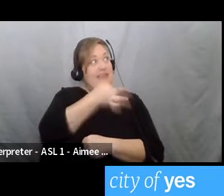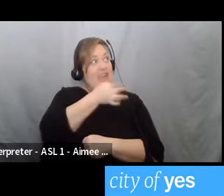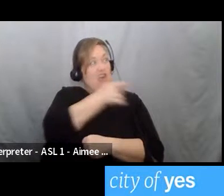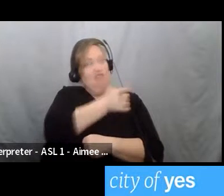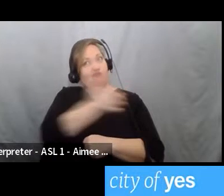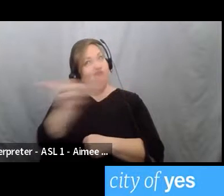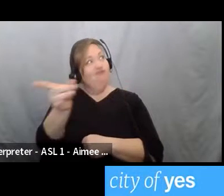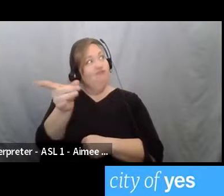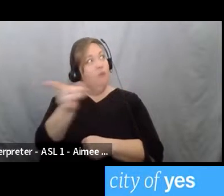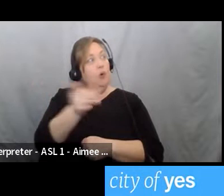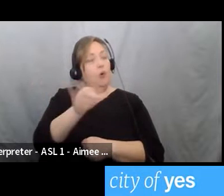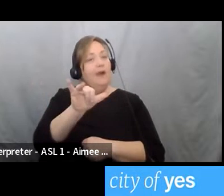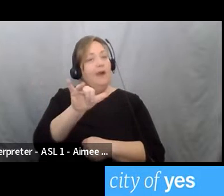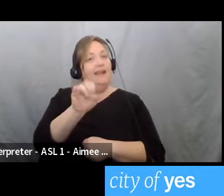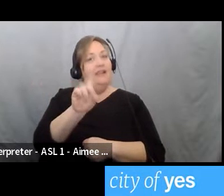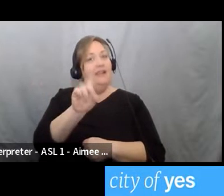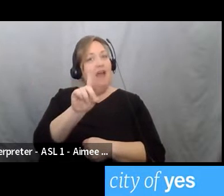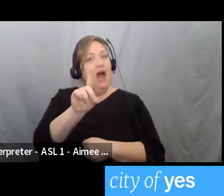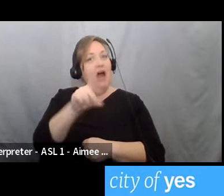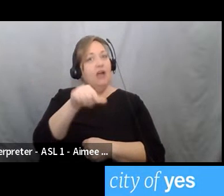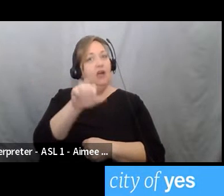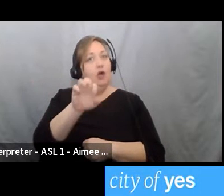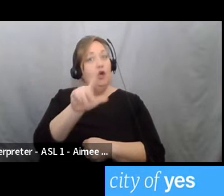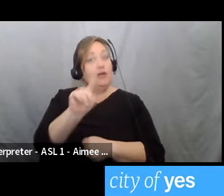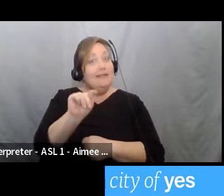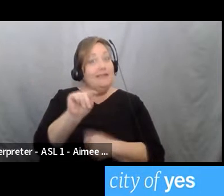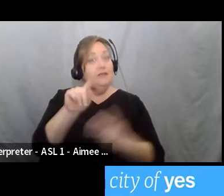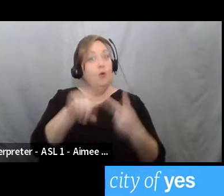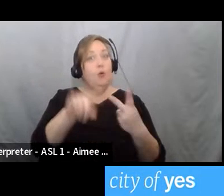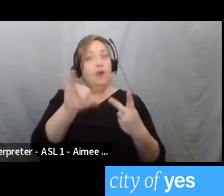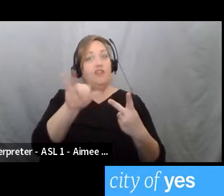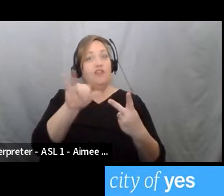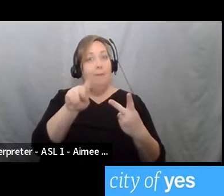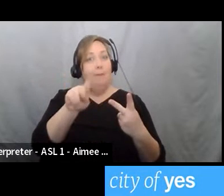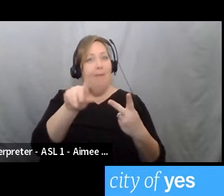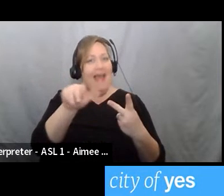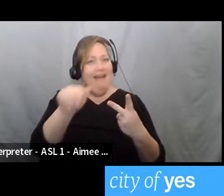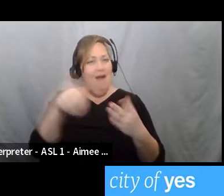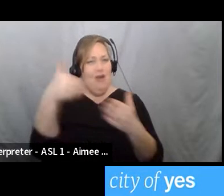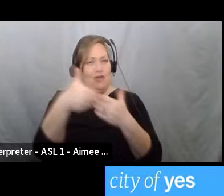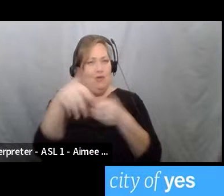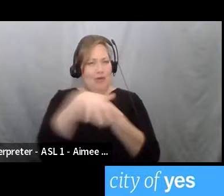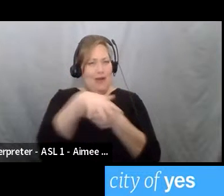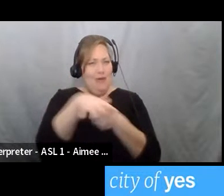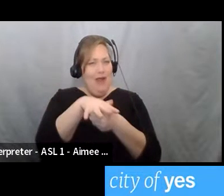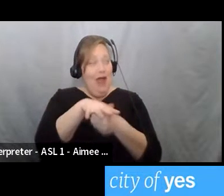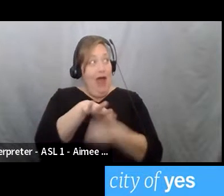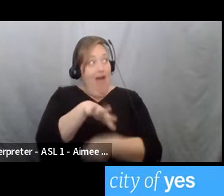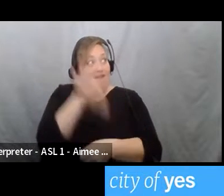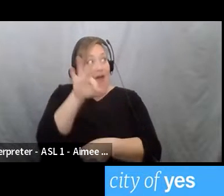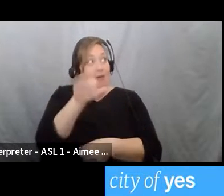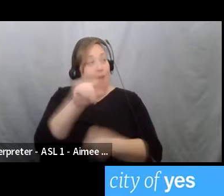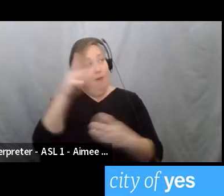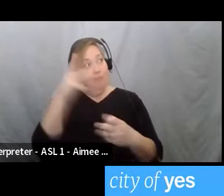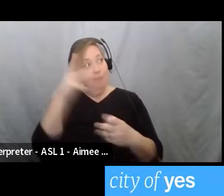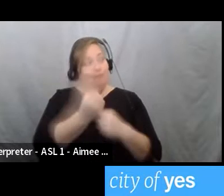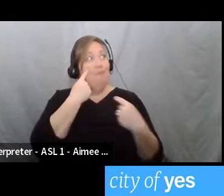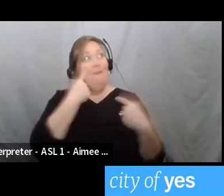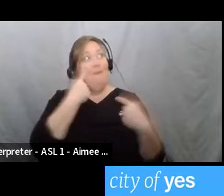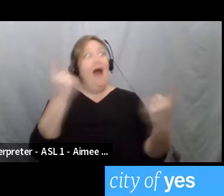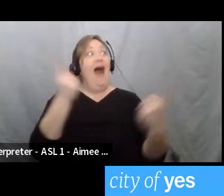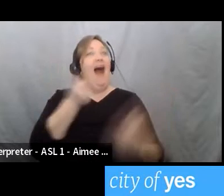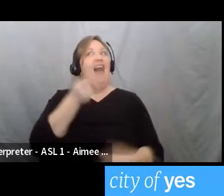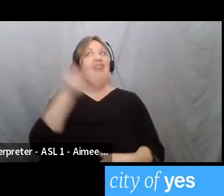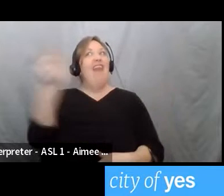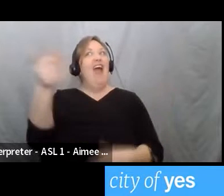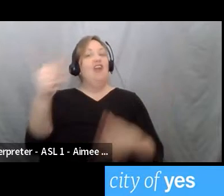in Elmhurst, we're living for sales, or in Jamaica, or somewhere else, quick subway trip over here just